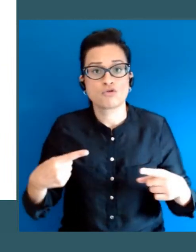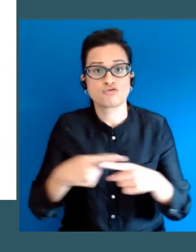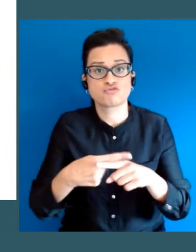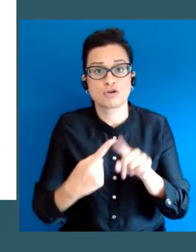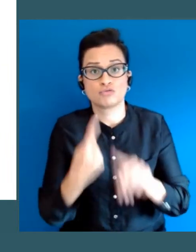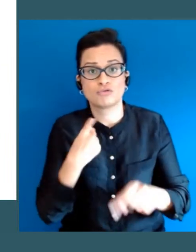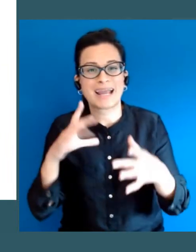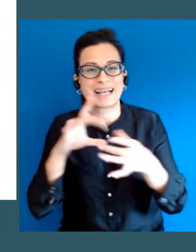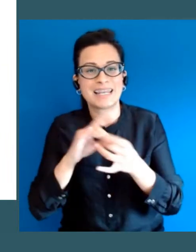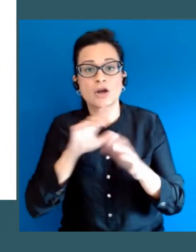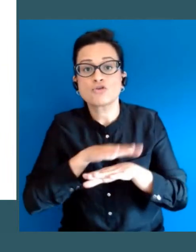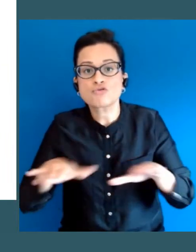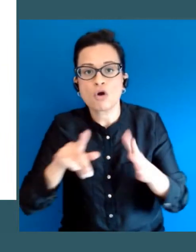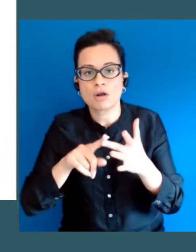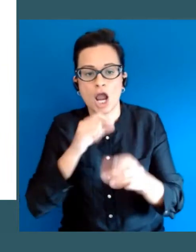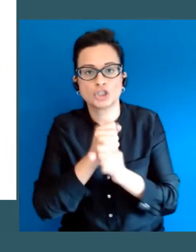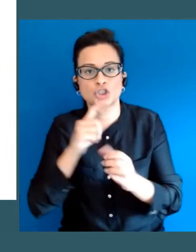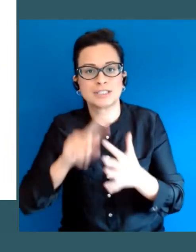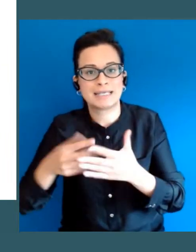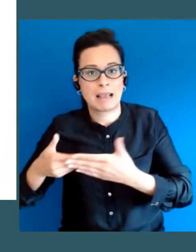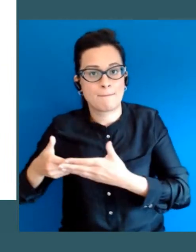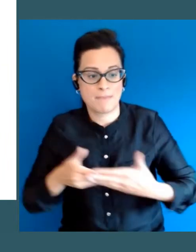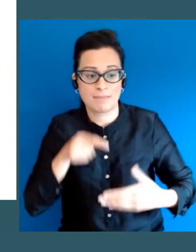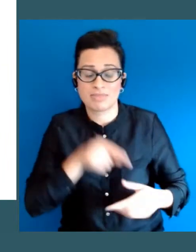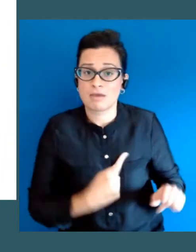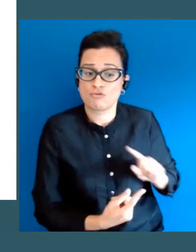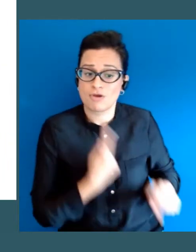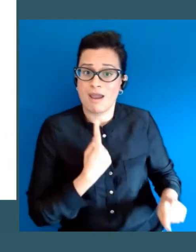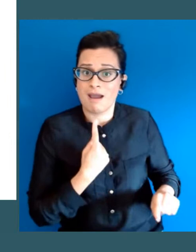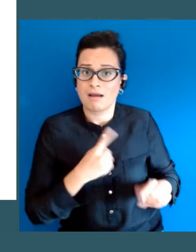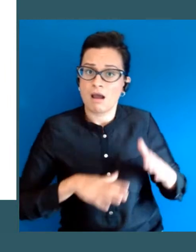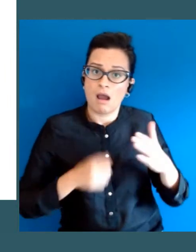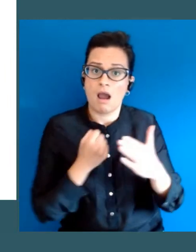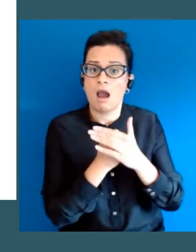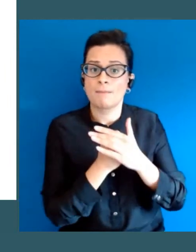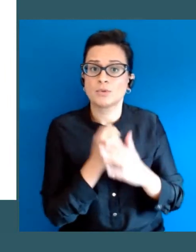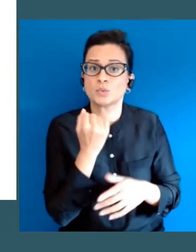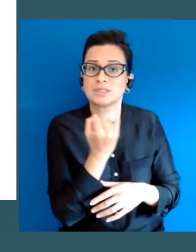babies. So quite often they will react. So studies have said up to 60 to